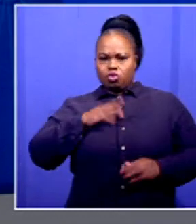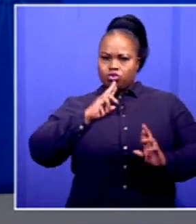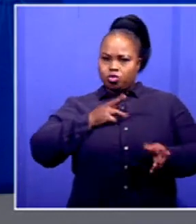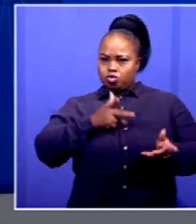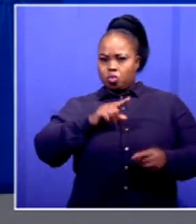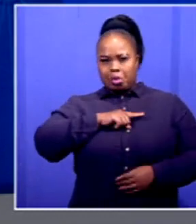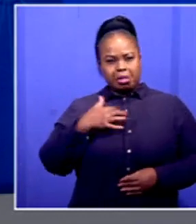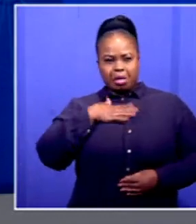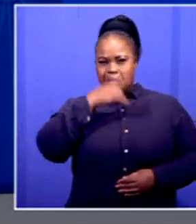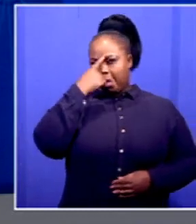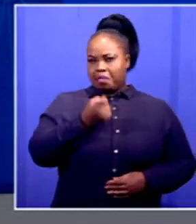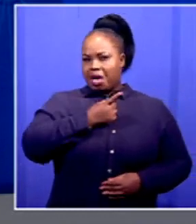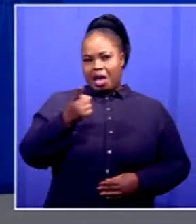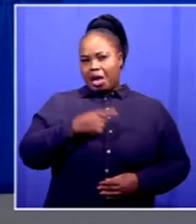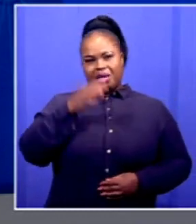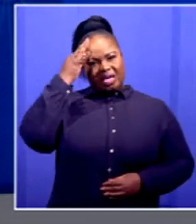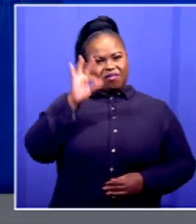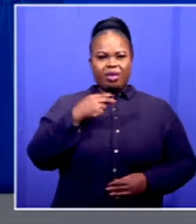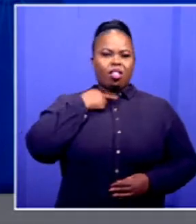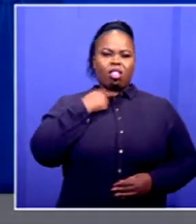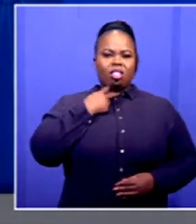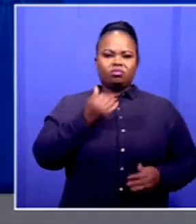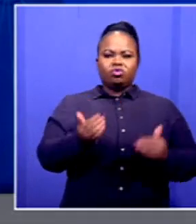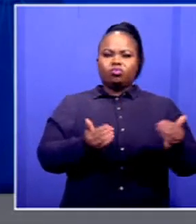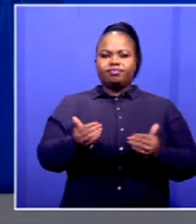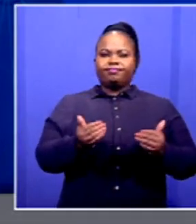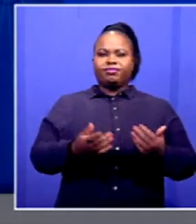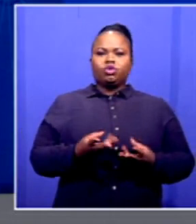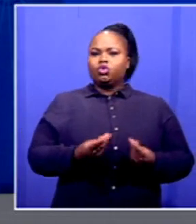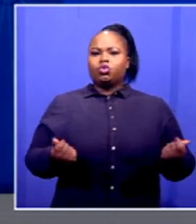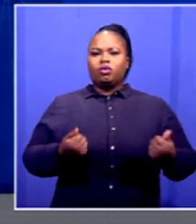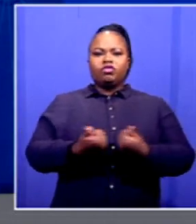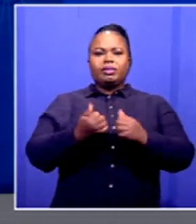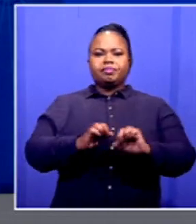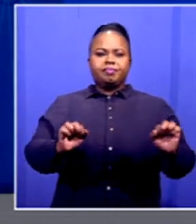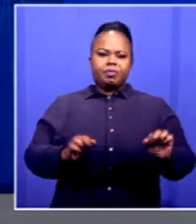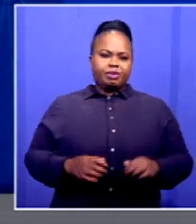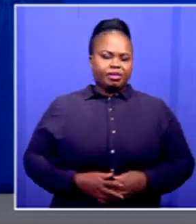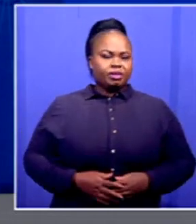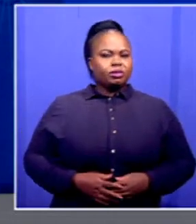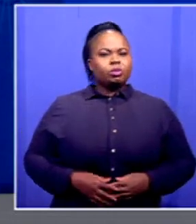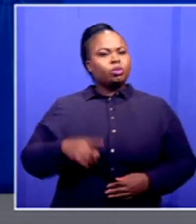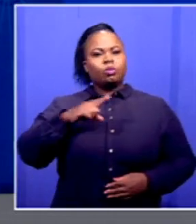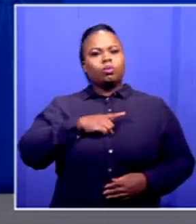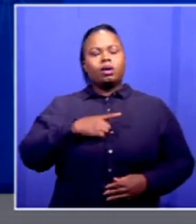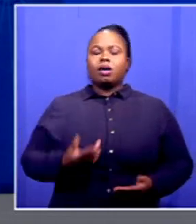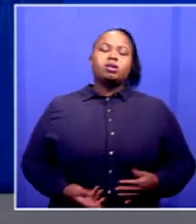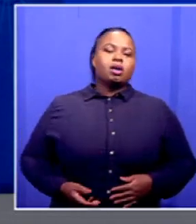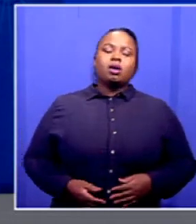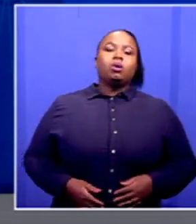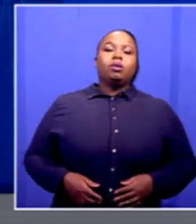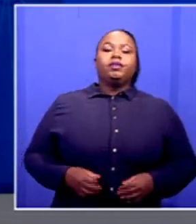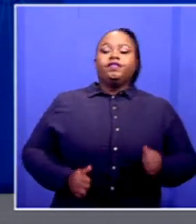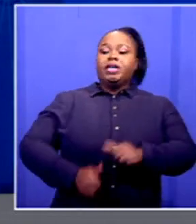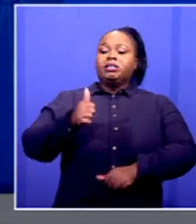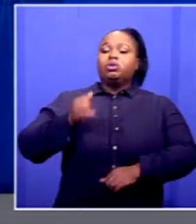was government's failure to handle some of the most critical aspects of what they needed in their communities. Why does it take a dismal